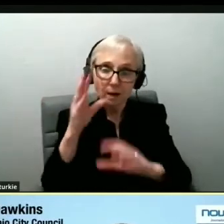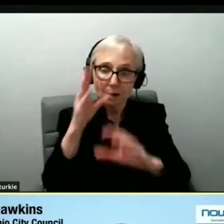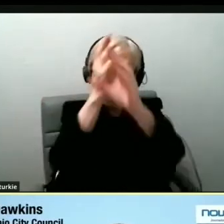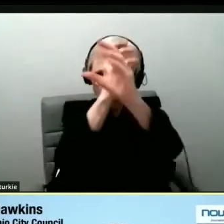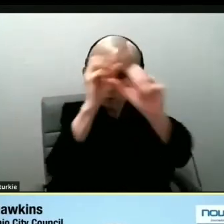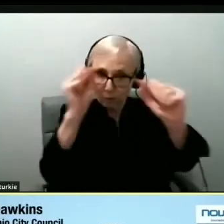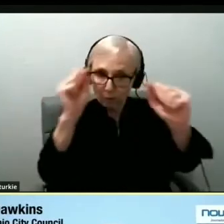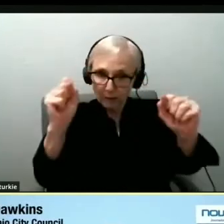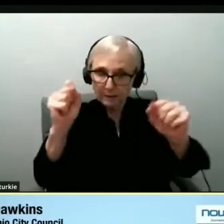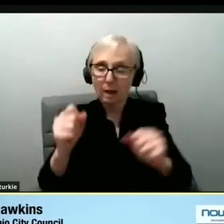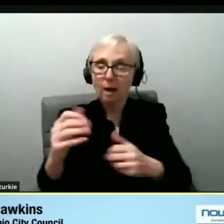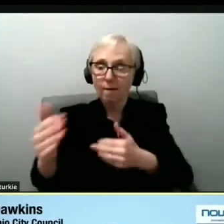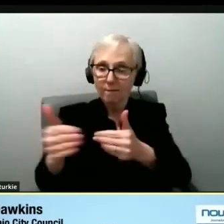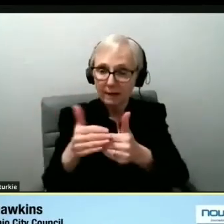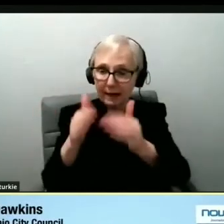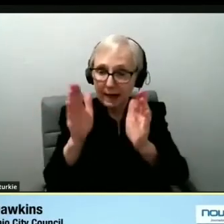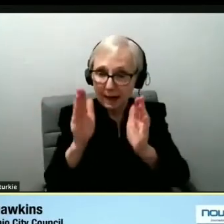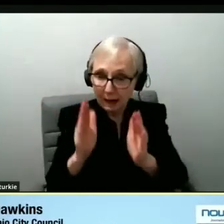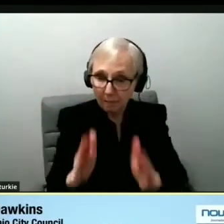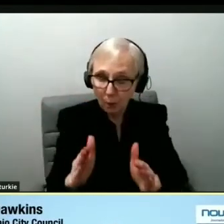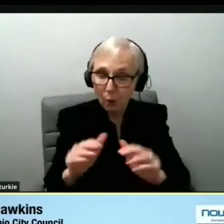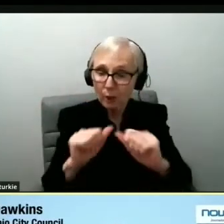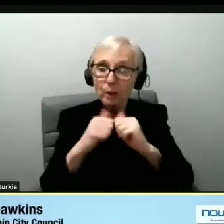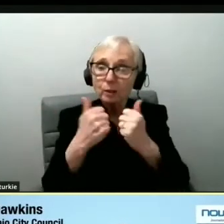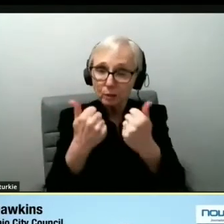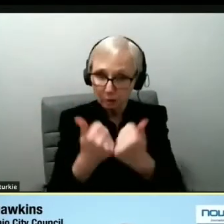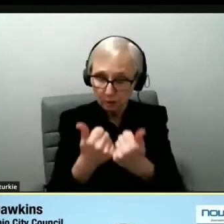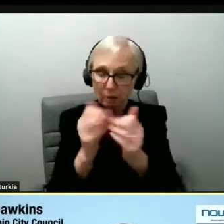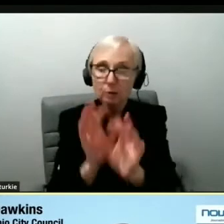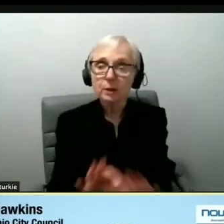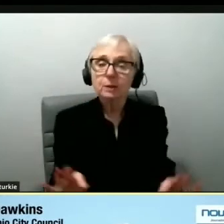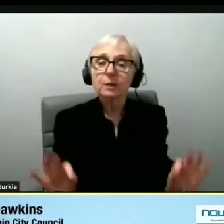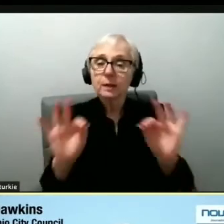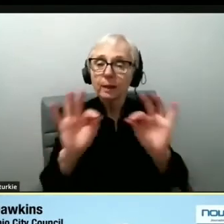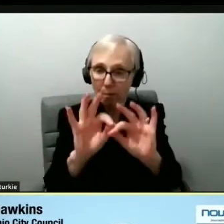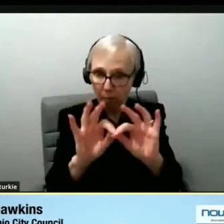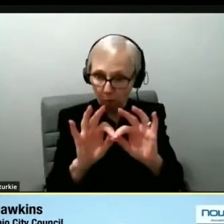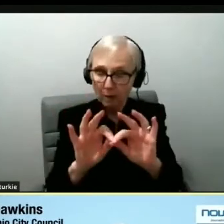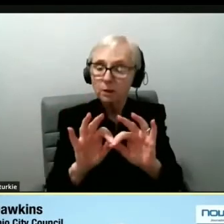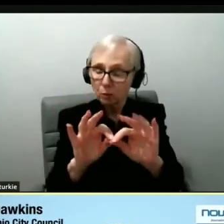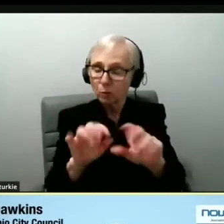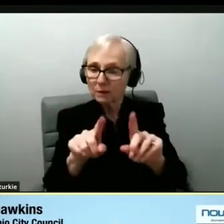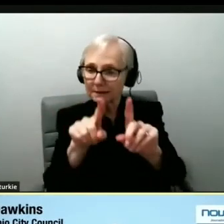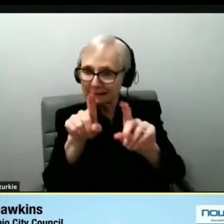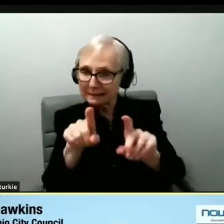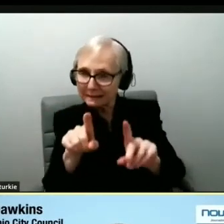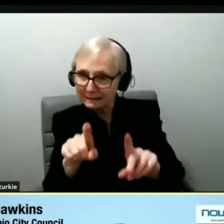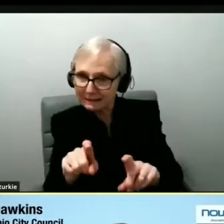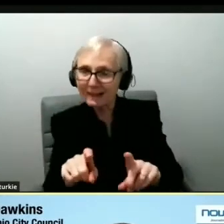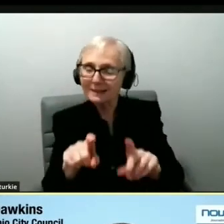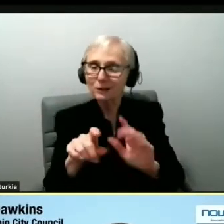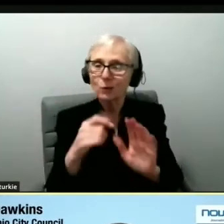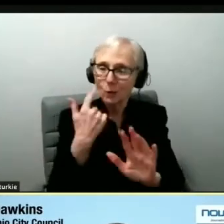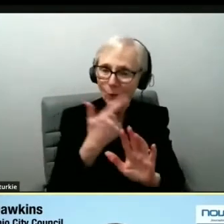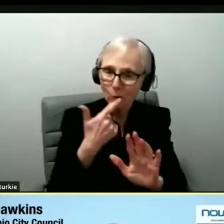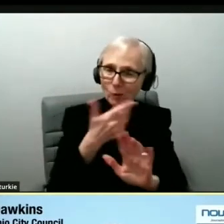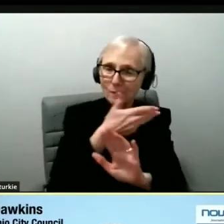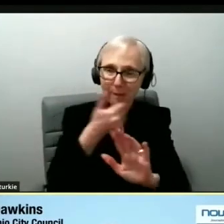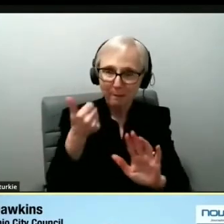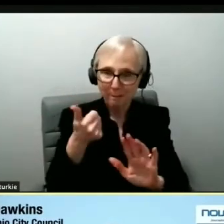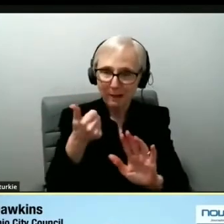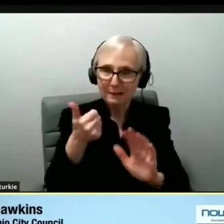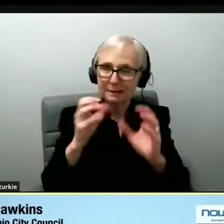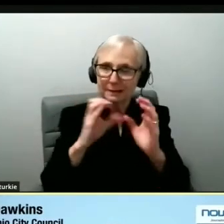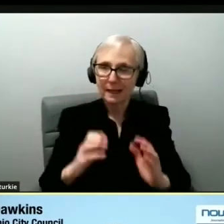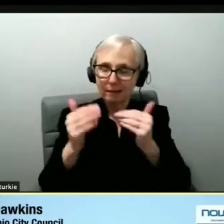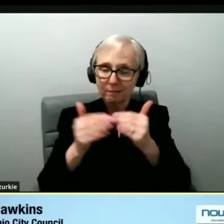president of a neighborhood association, which I think is very important and I think should be the litmus test as we choose candidates going